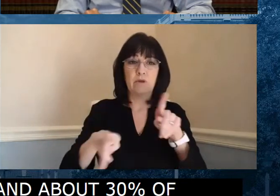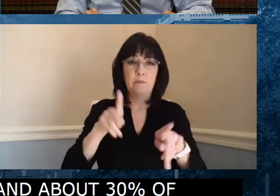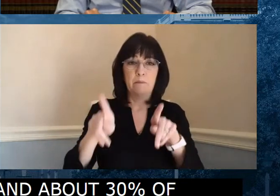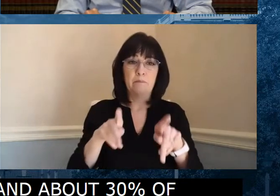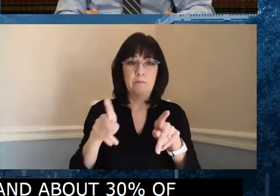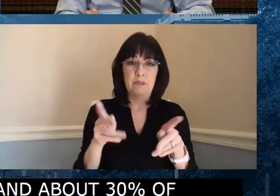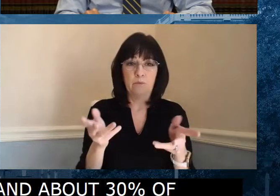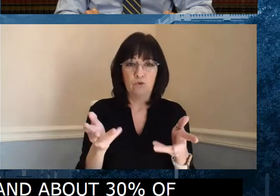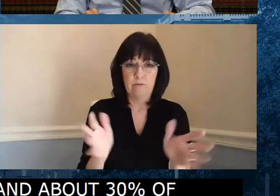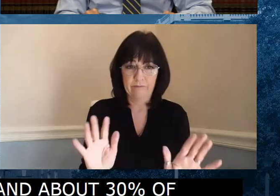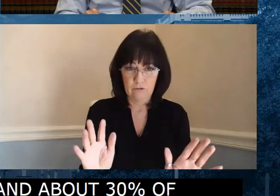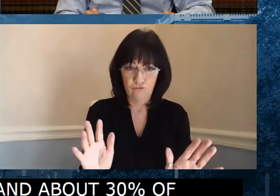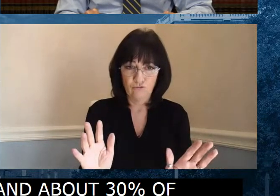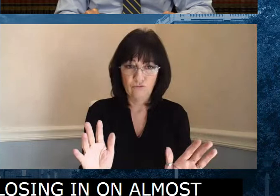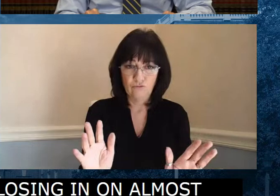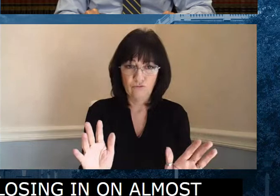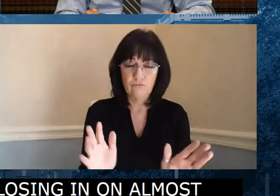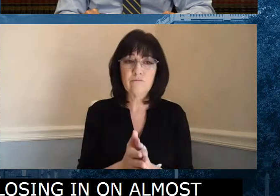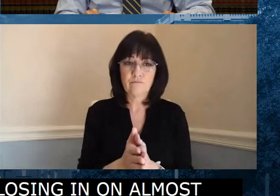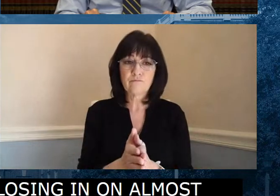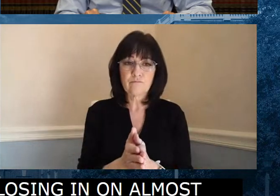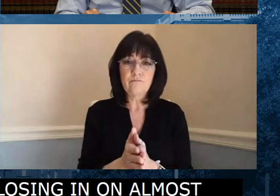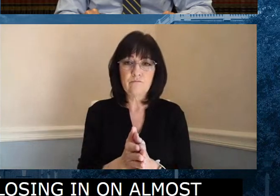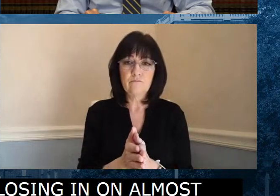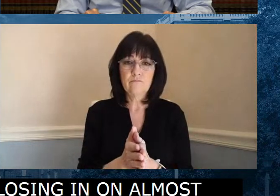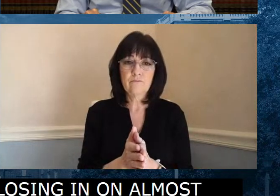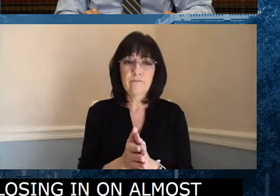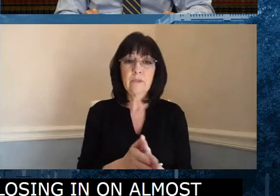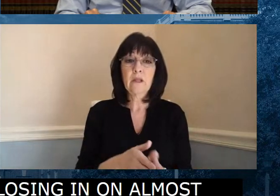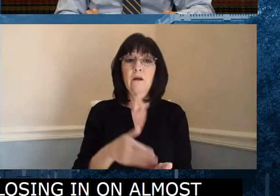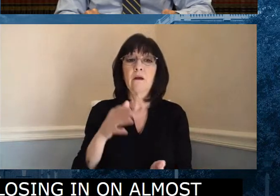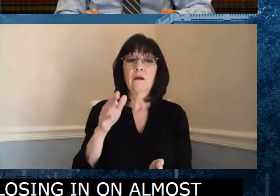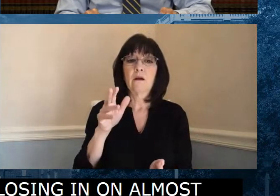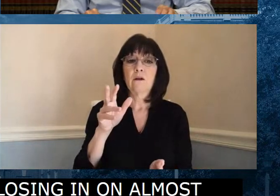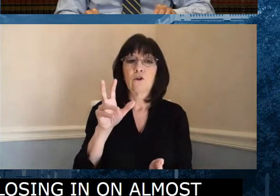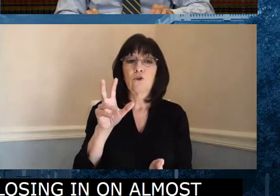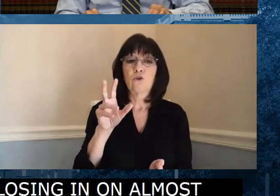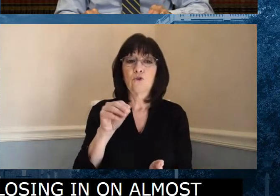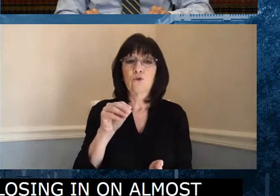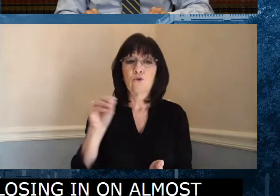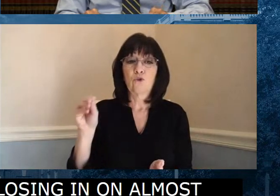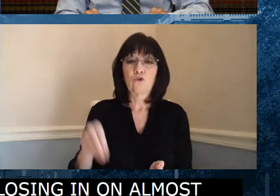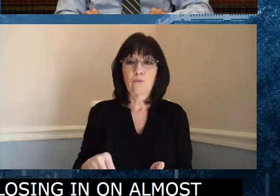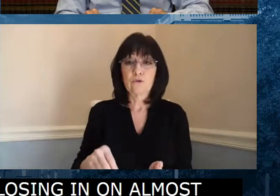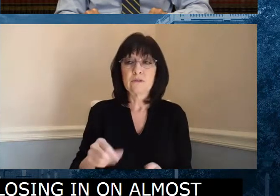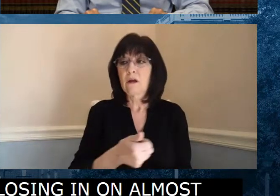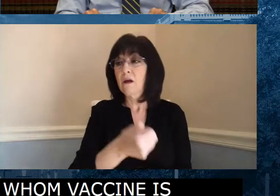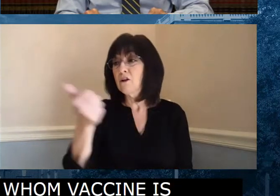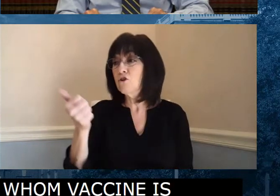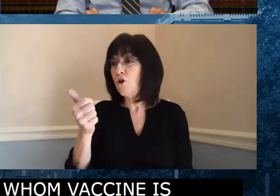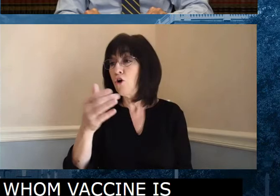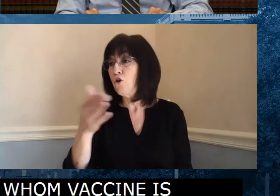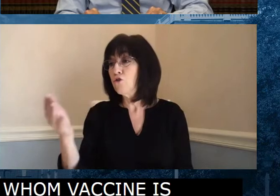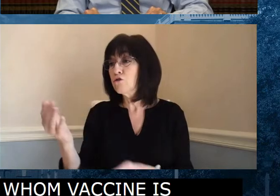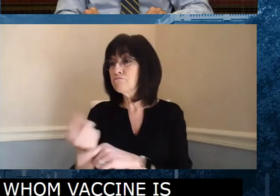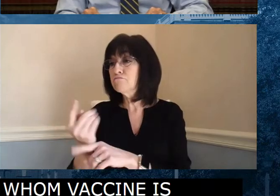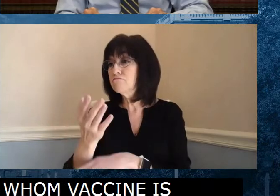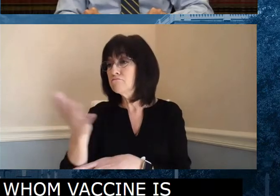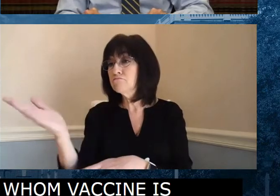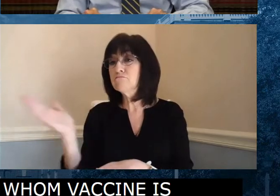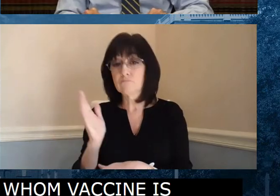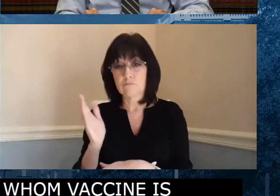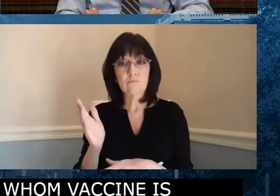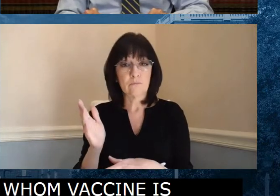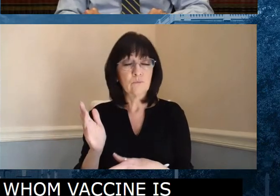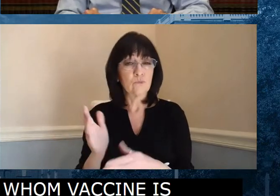whom the vaccine is available, and 30% of all eligible Delawareans are fully vaccinated.